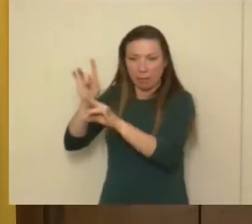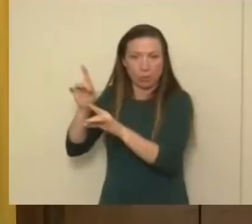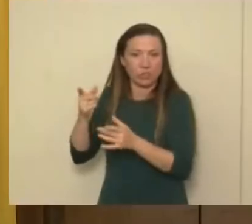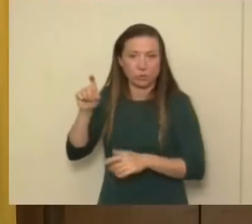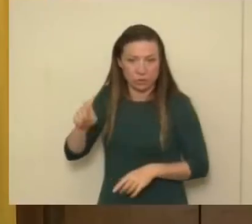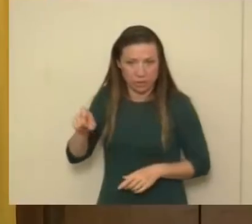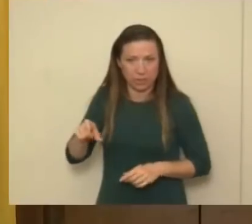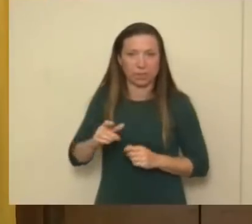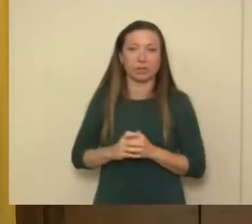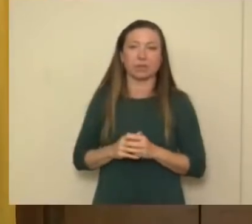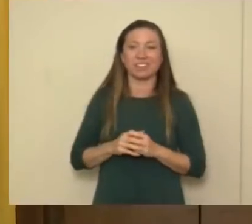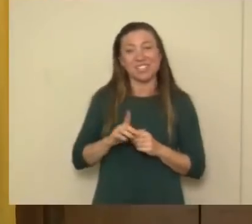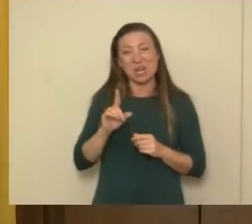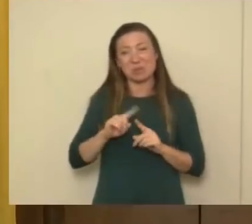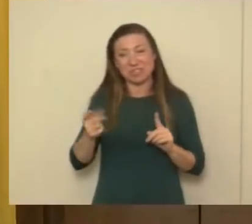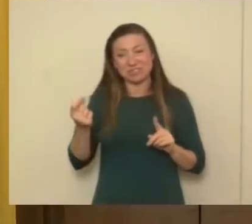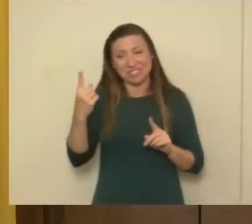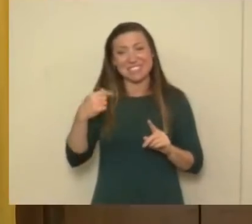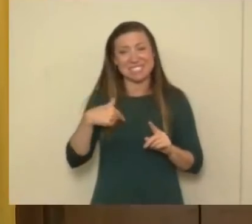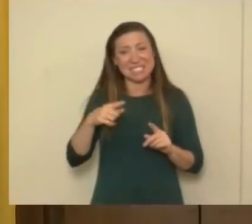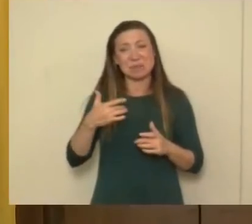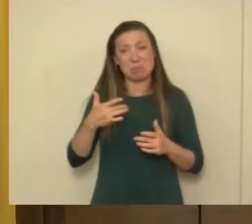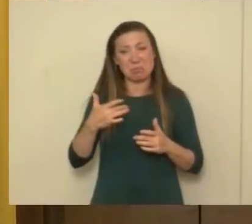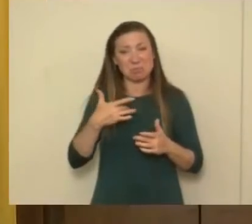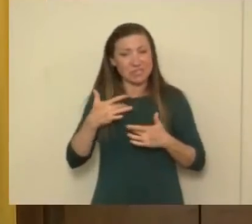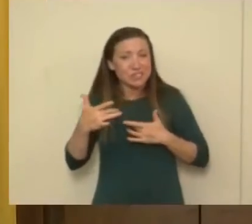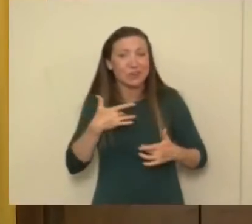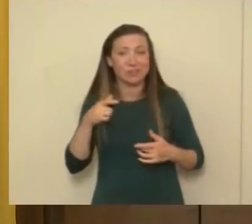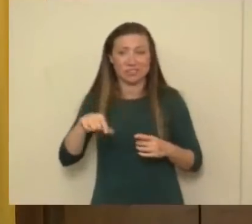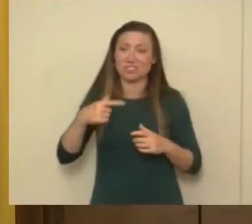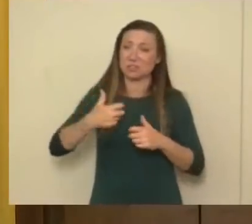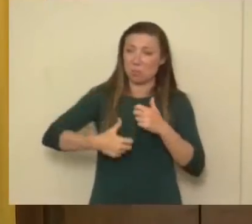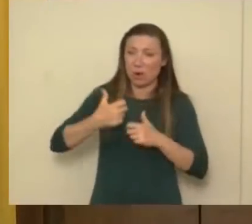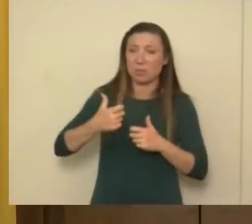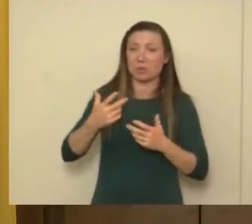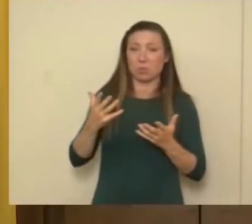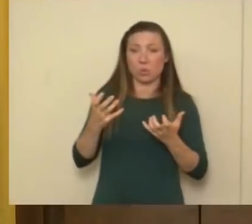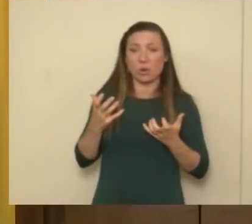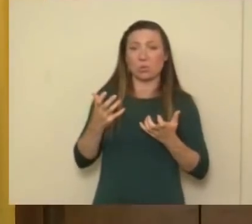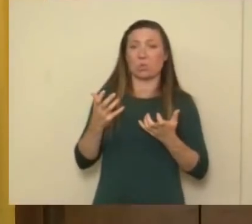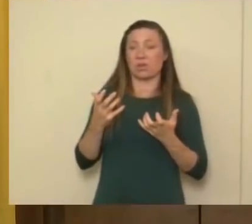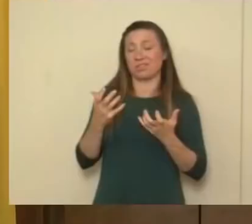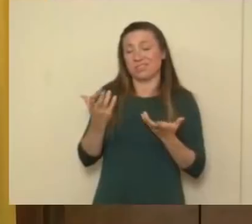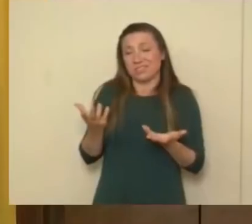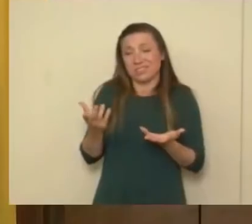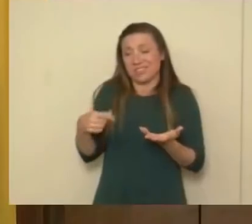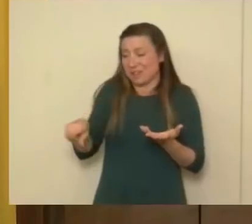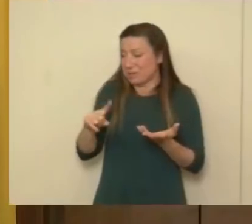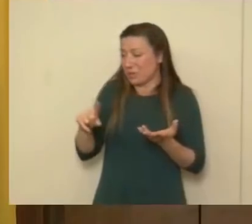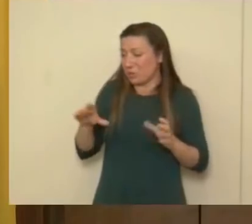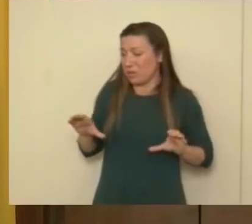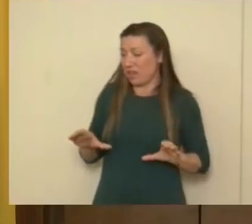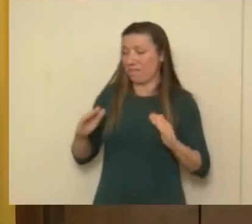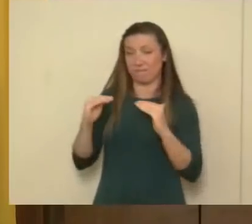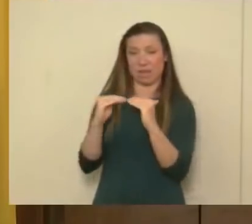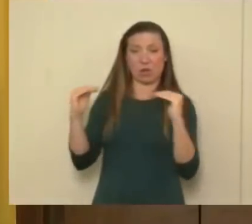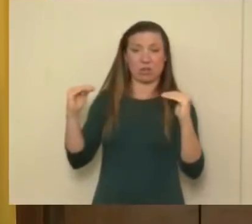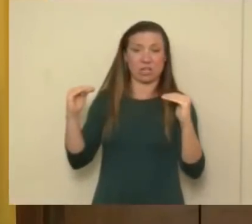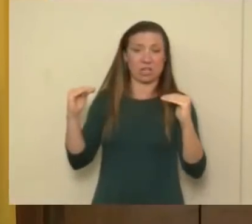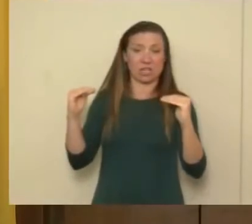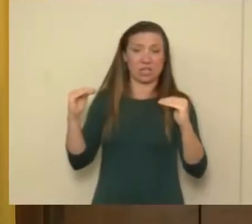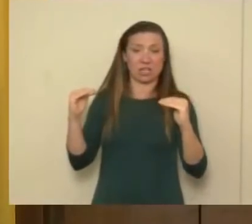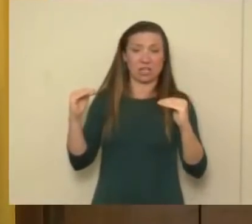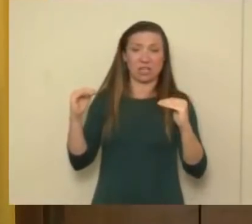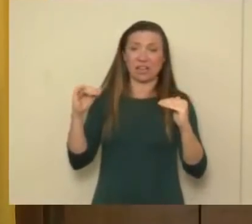tell our gaming tribes that we would like them to behave in a fairer context, and it's one that we can take back to